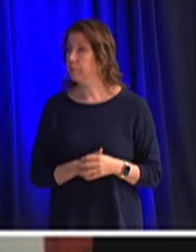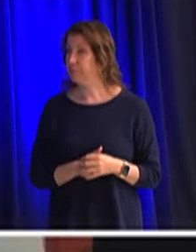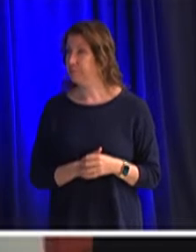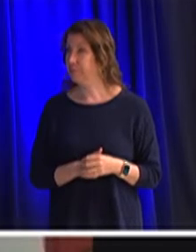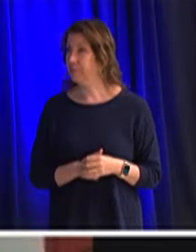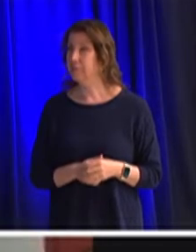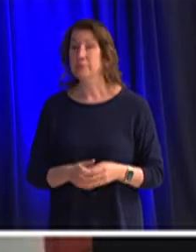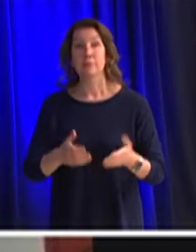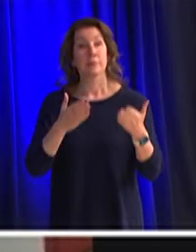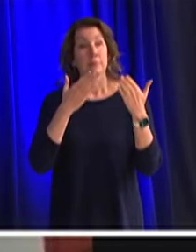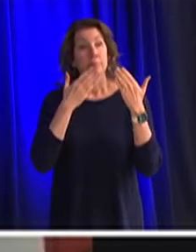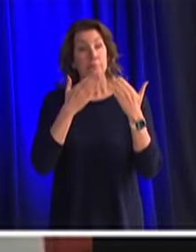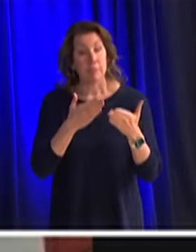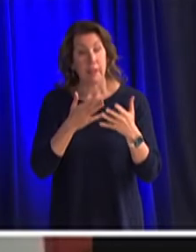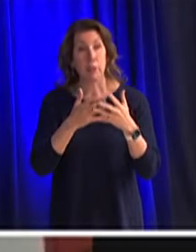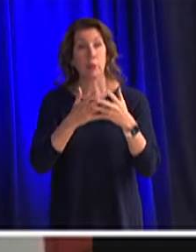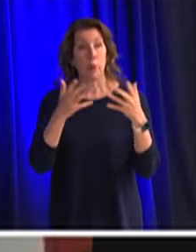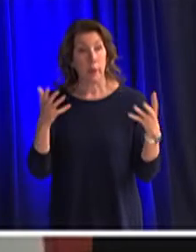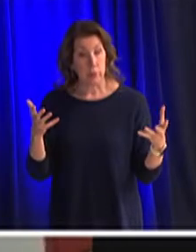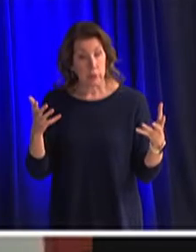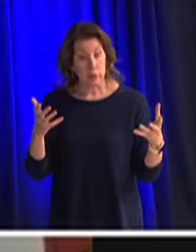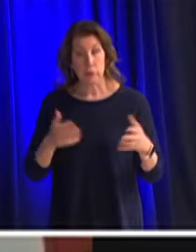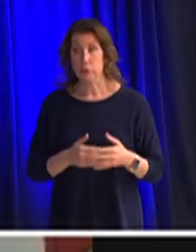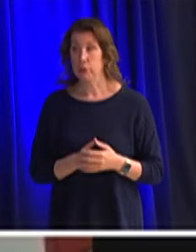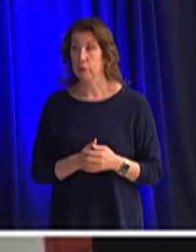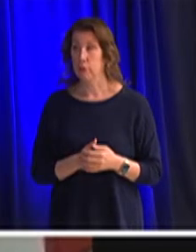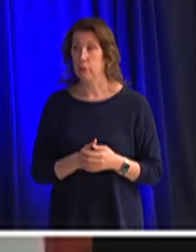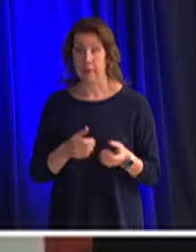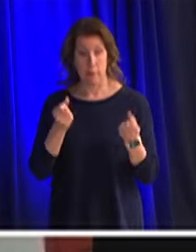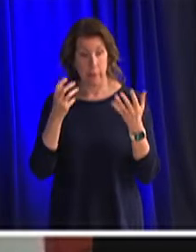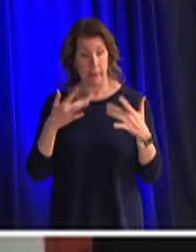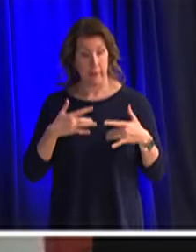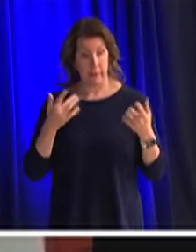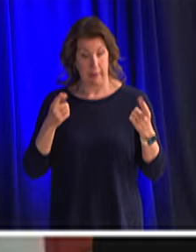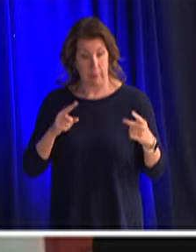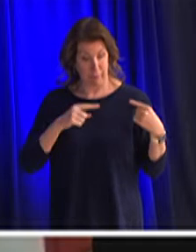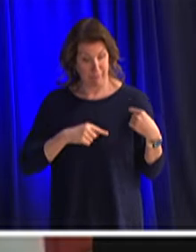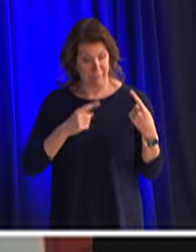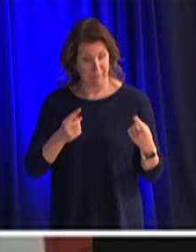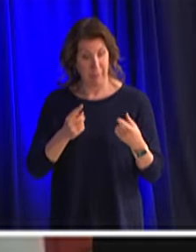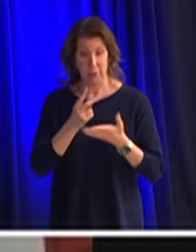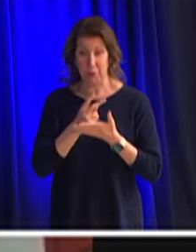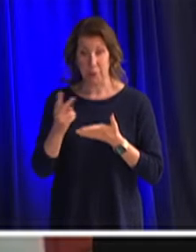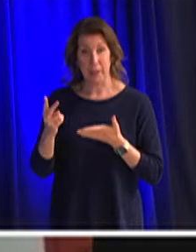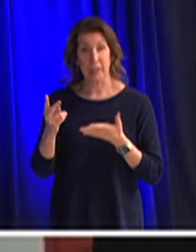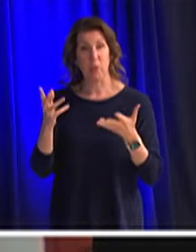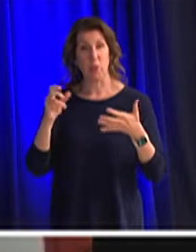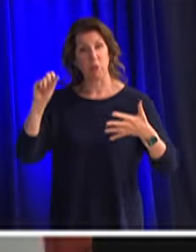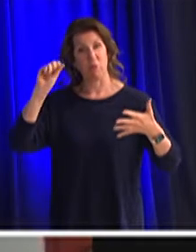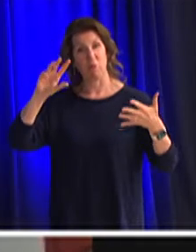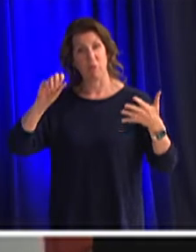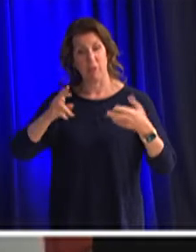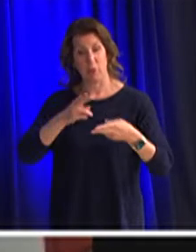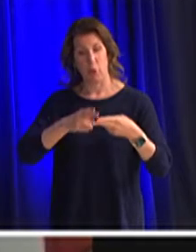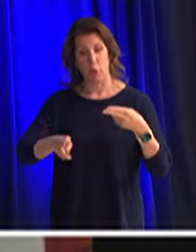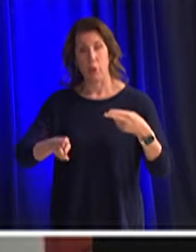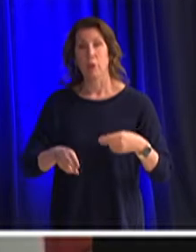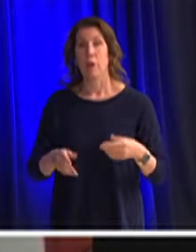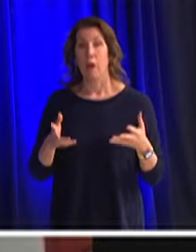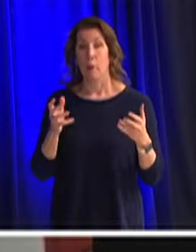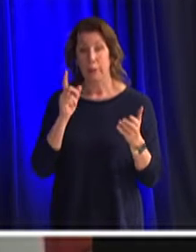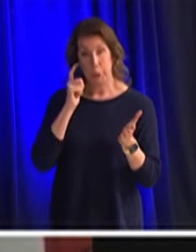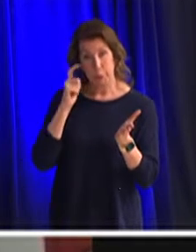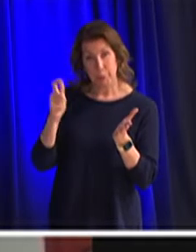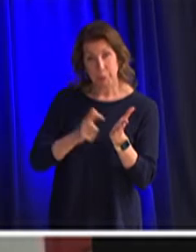Mr. Presiding Officer, thank you so much. We had a lot of events happen over the past few weeks, so I just wanted to do a quick rundown. First, I wanted to